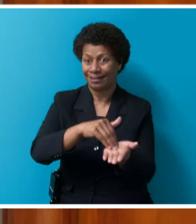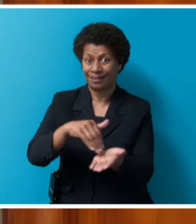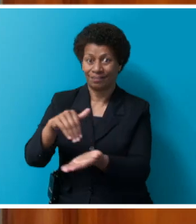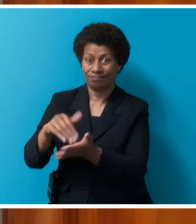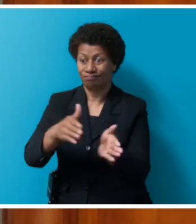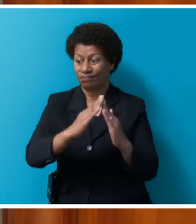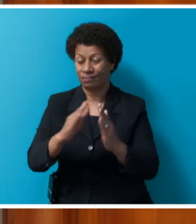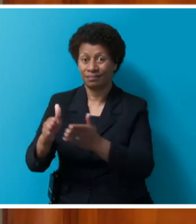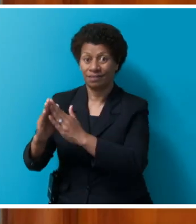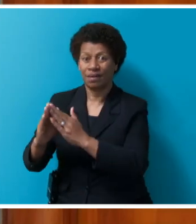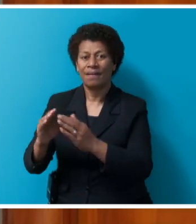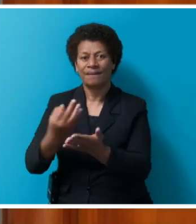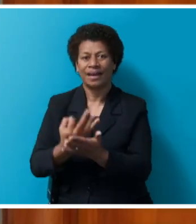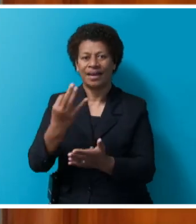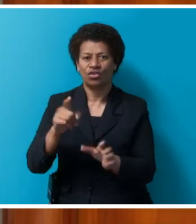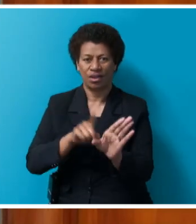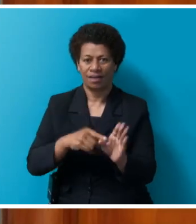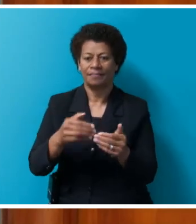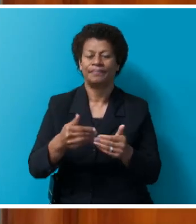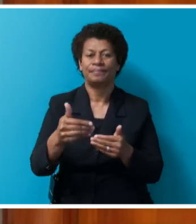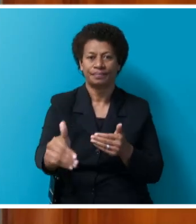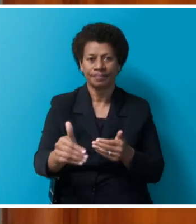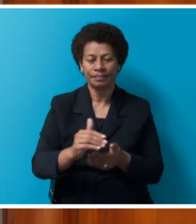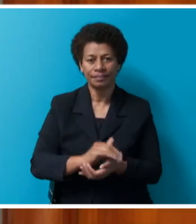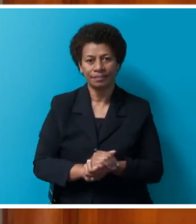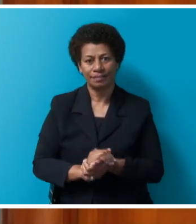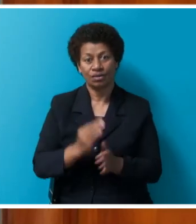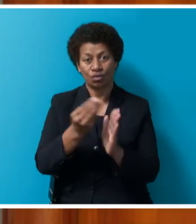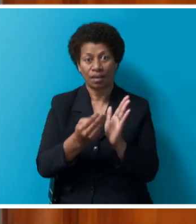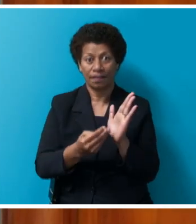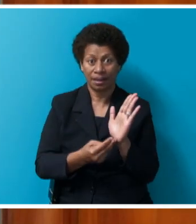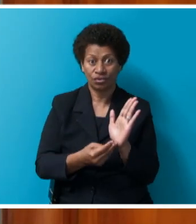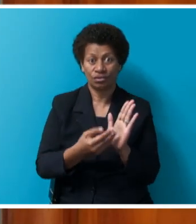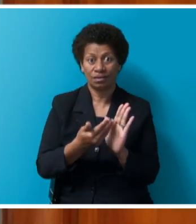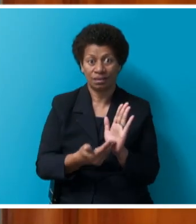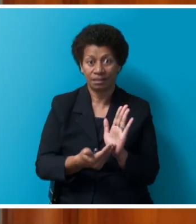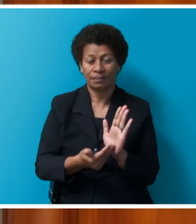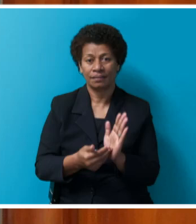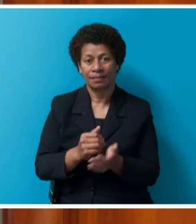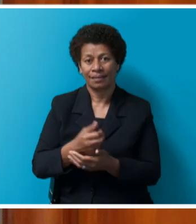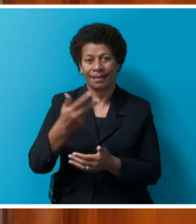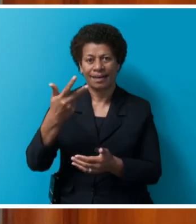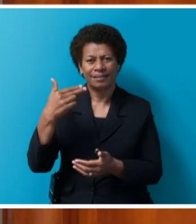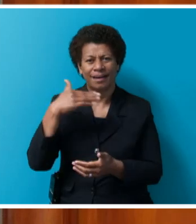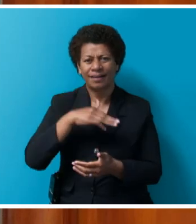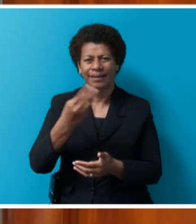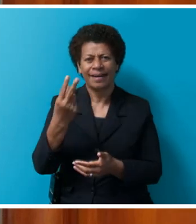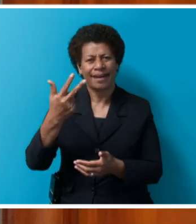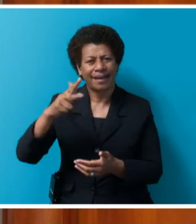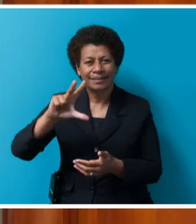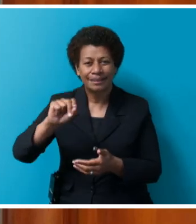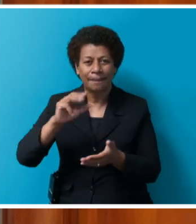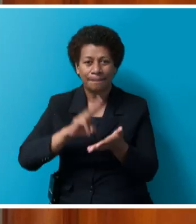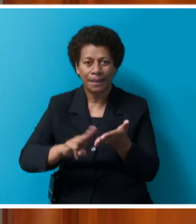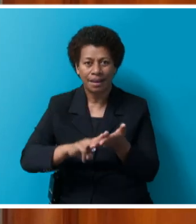year. Madam Deputy Speaker, the deficit of the budget of around $880 million is mostly equivalent to the cost